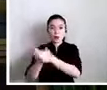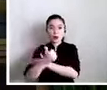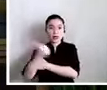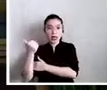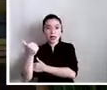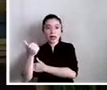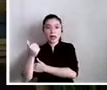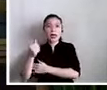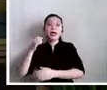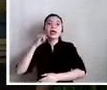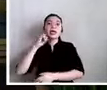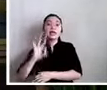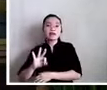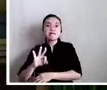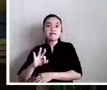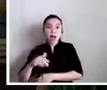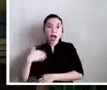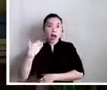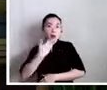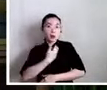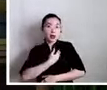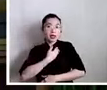of division,